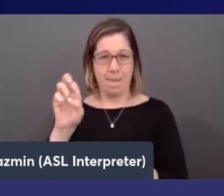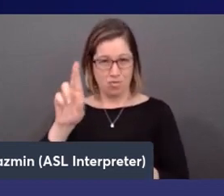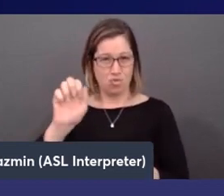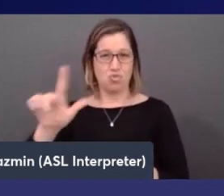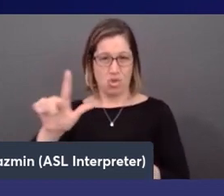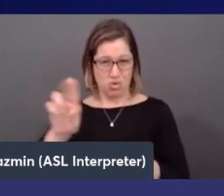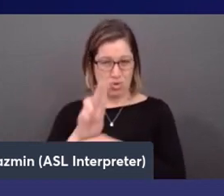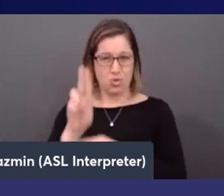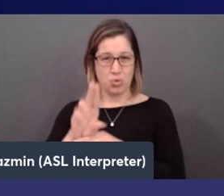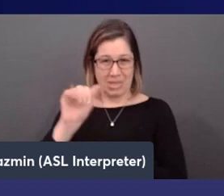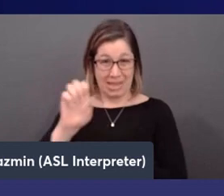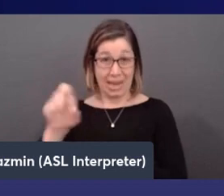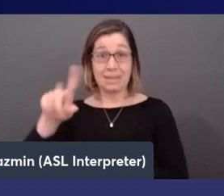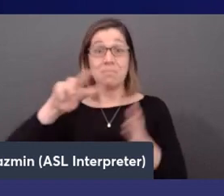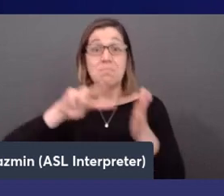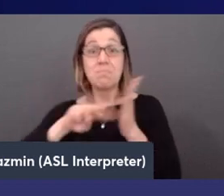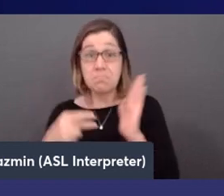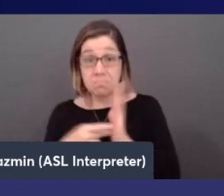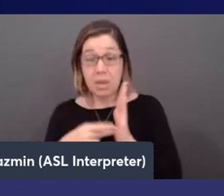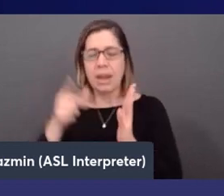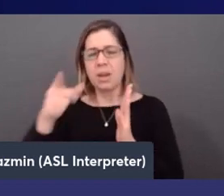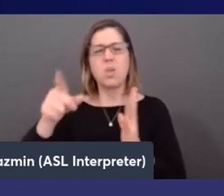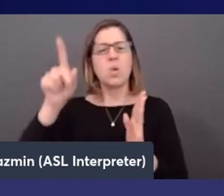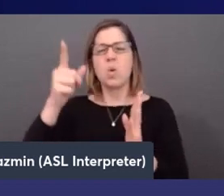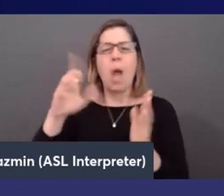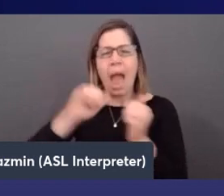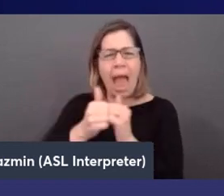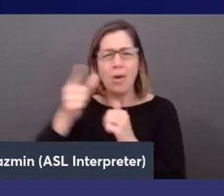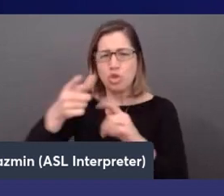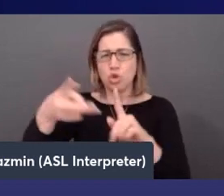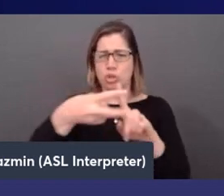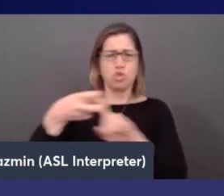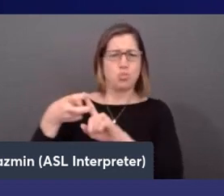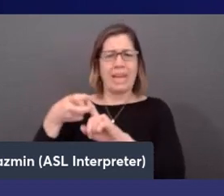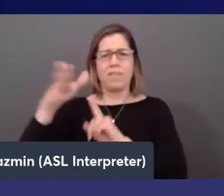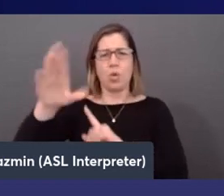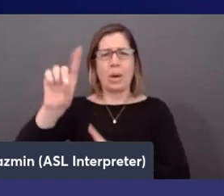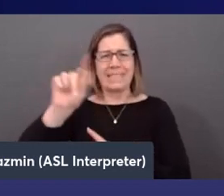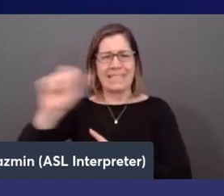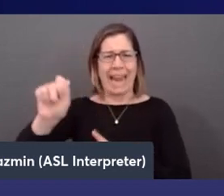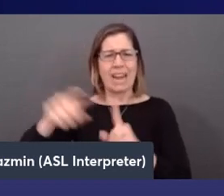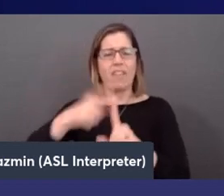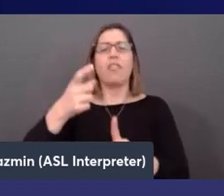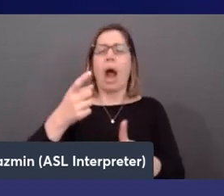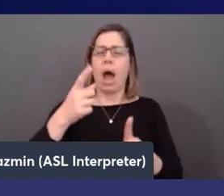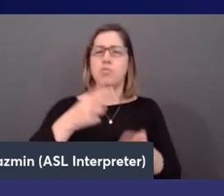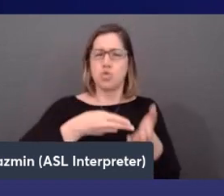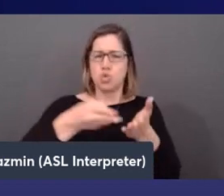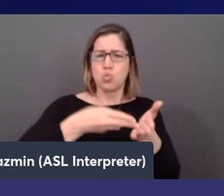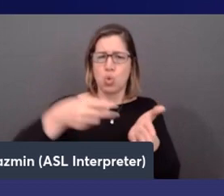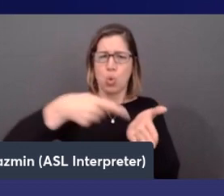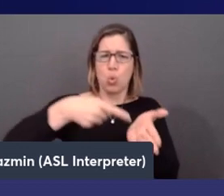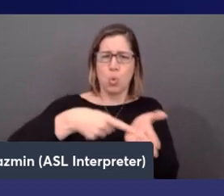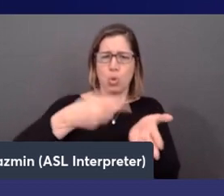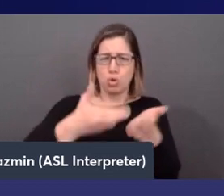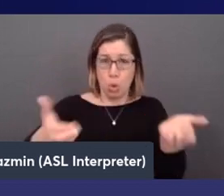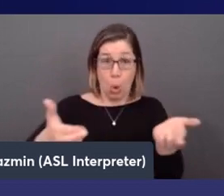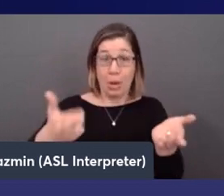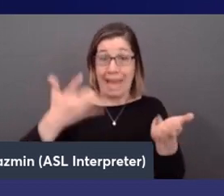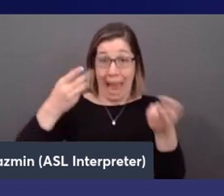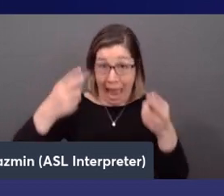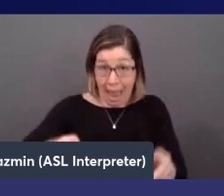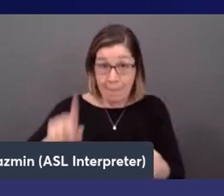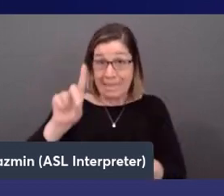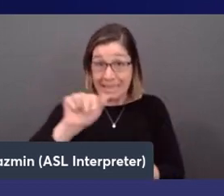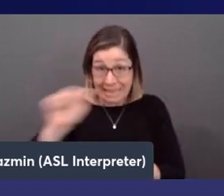your data from a source of truth because there's no persistence. Data goes in memory and there's no backup, there's no replication, nothing,